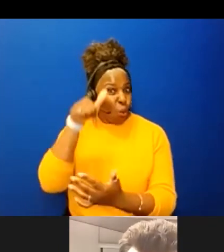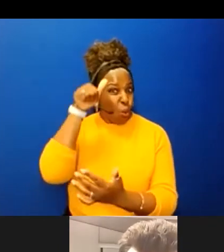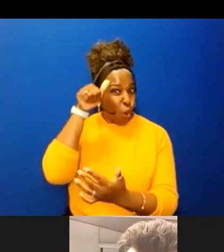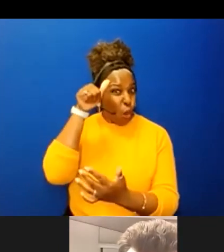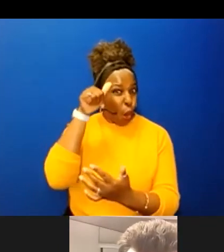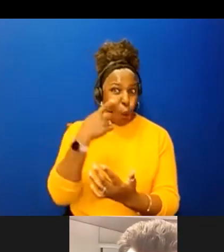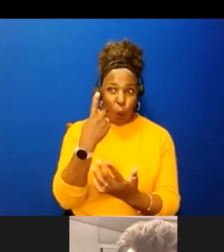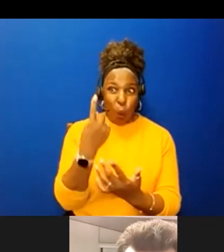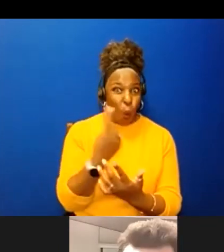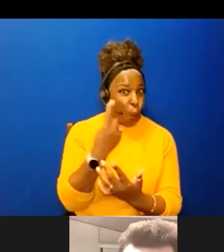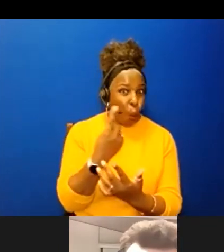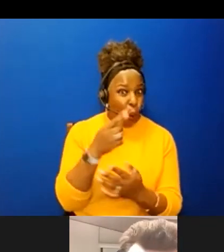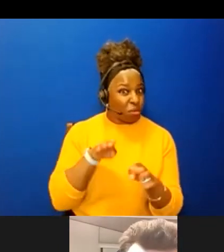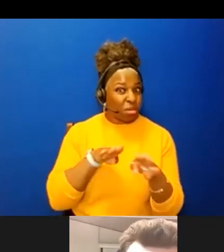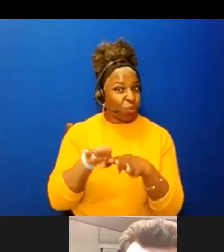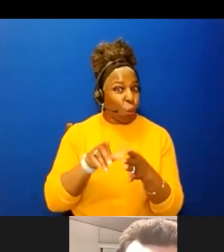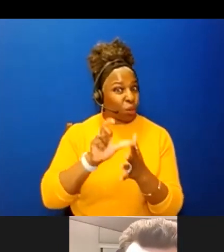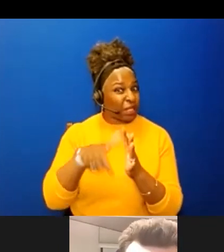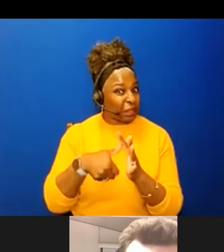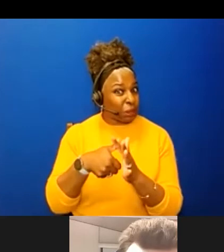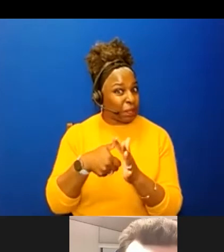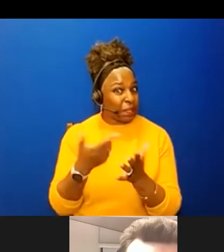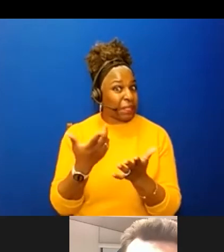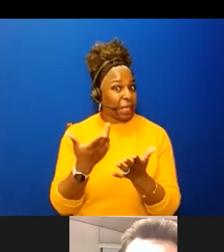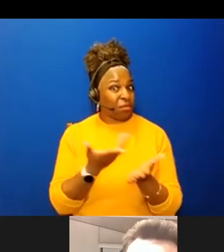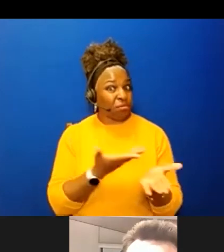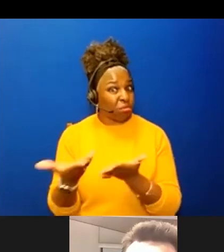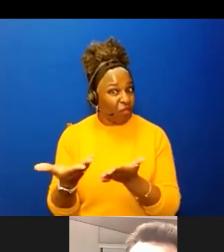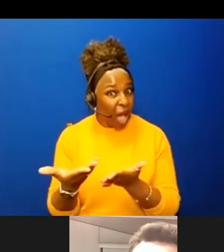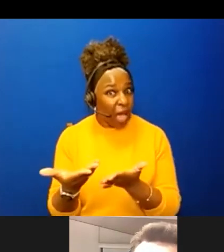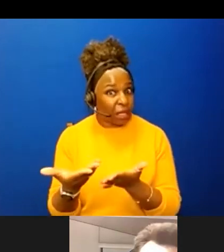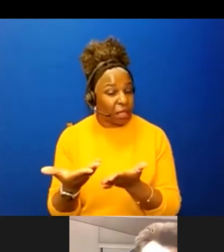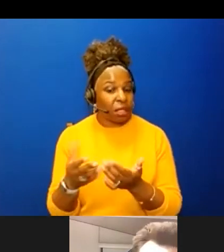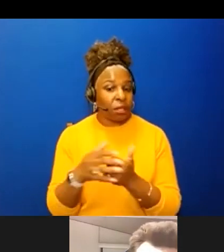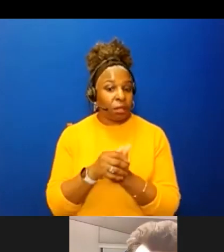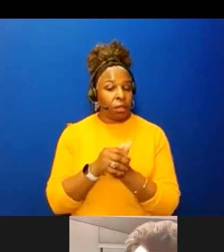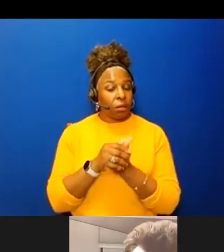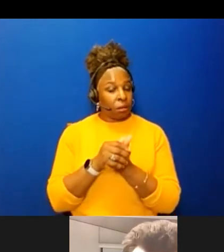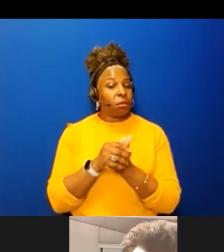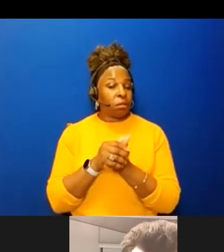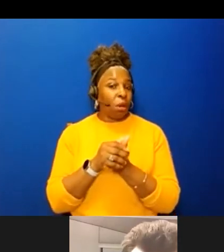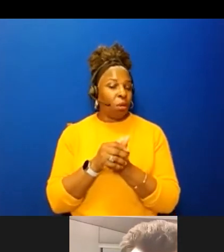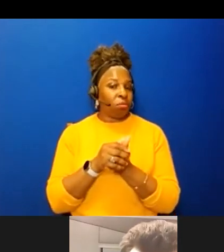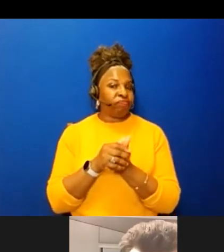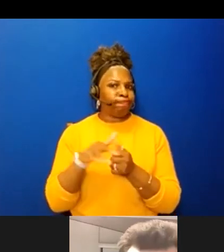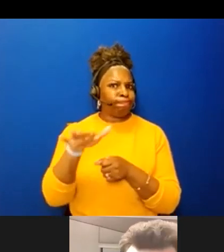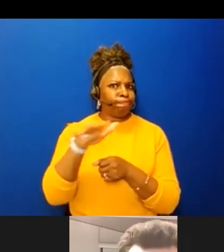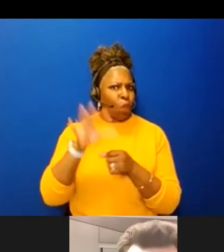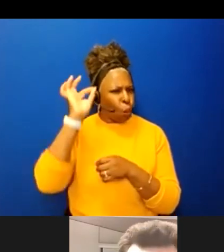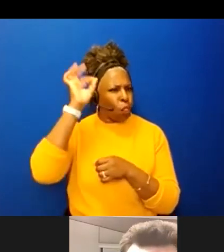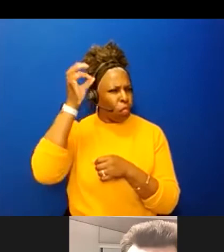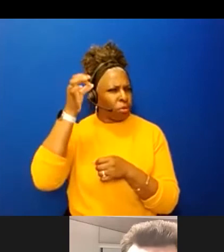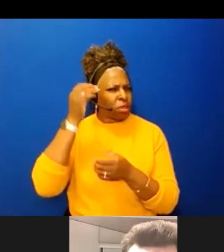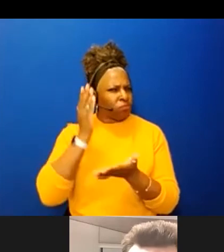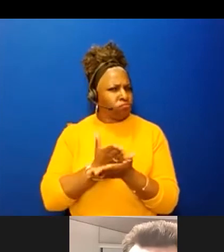engage in sports of your pick. So local authorities, contact your local authorities, and then that's it.